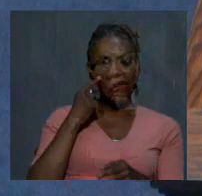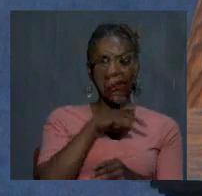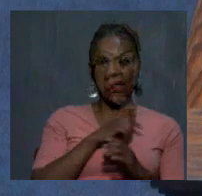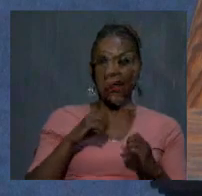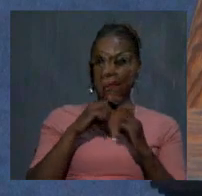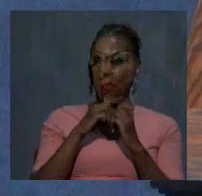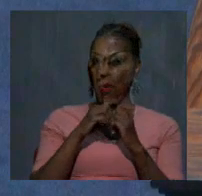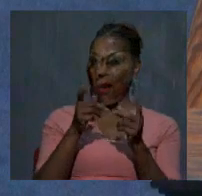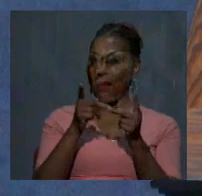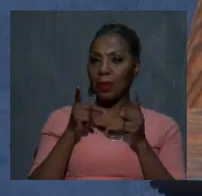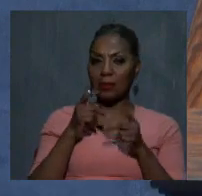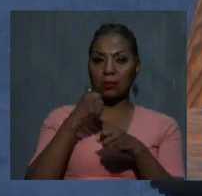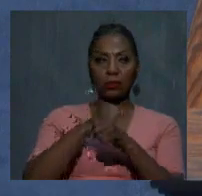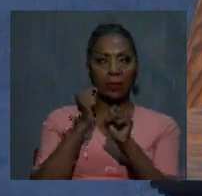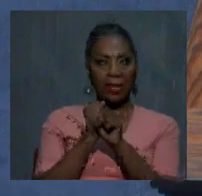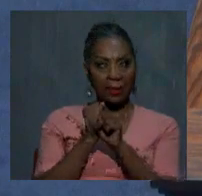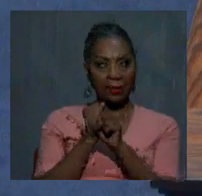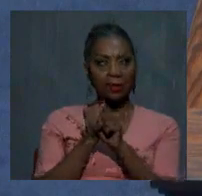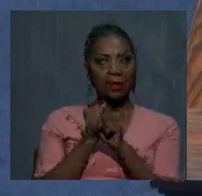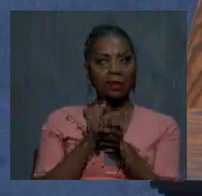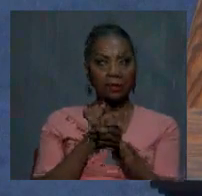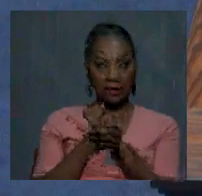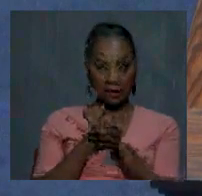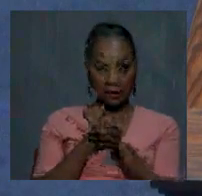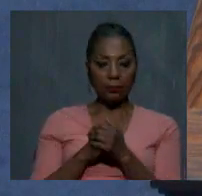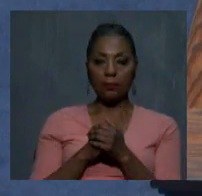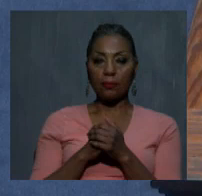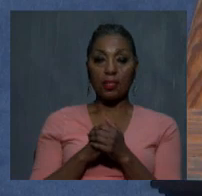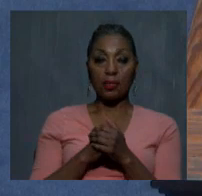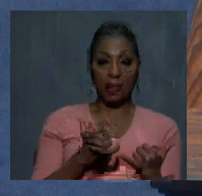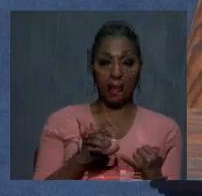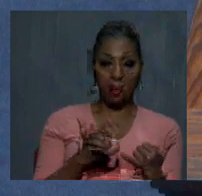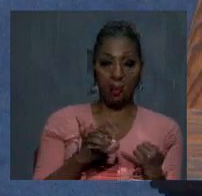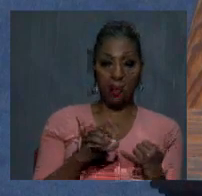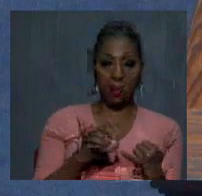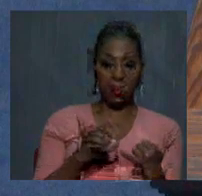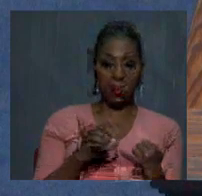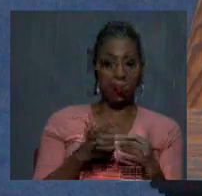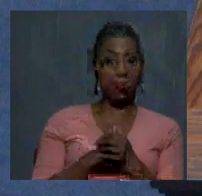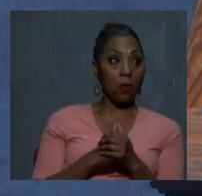needs to be created. It's currently and